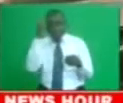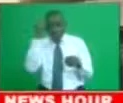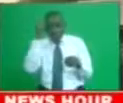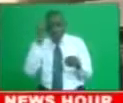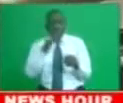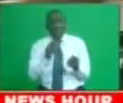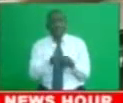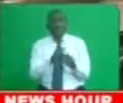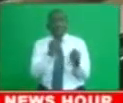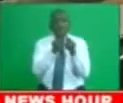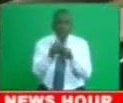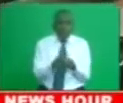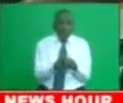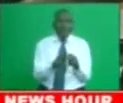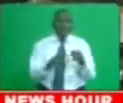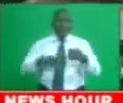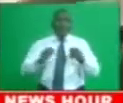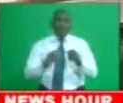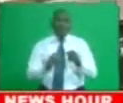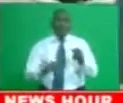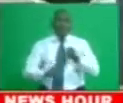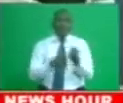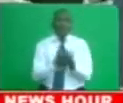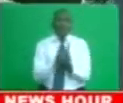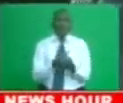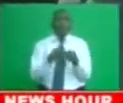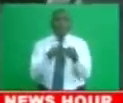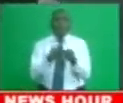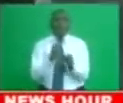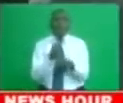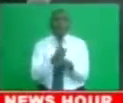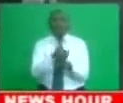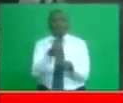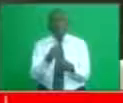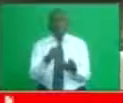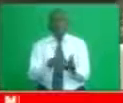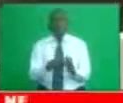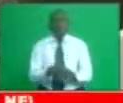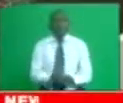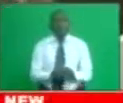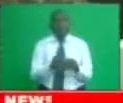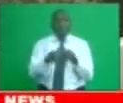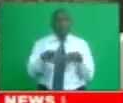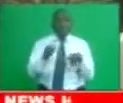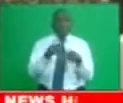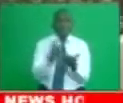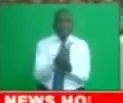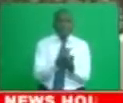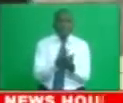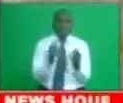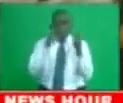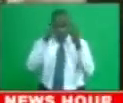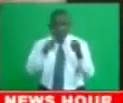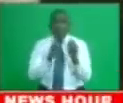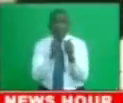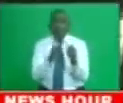twist if the unity behind Ghana to stamp out the canker is to make any meaning. Meanwhile, a Ghana Integrity